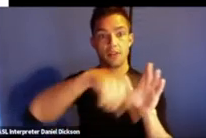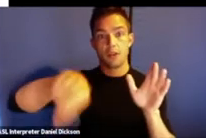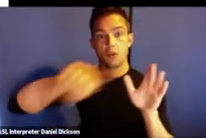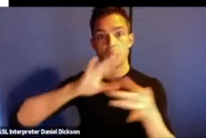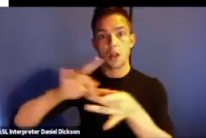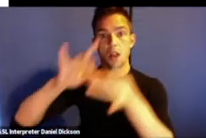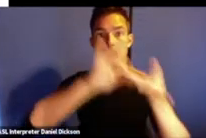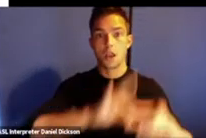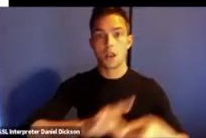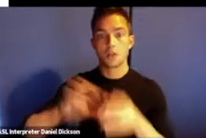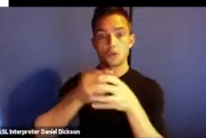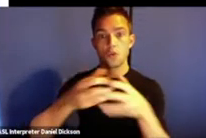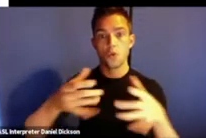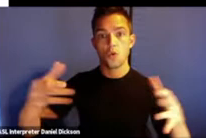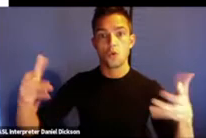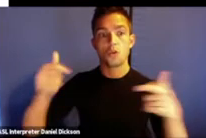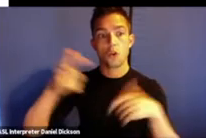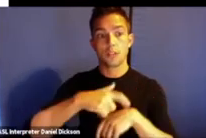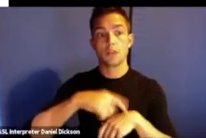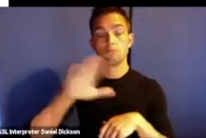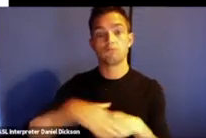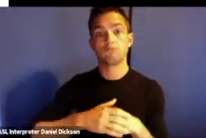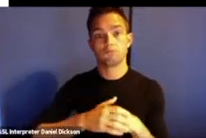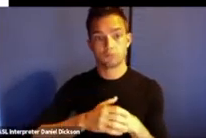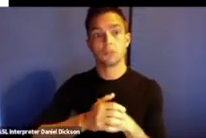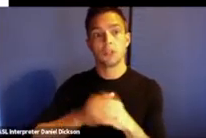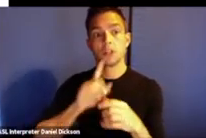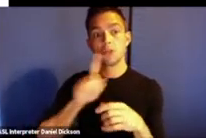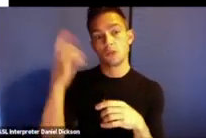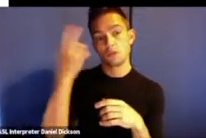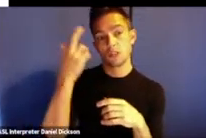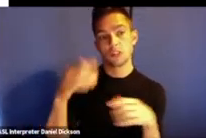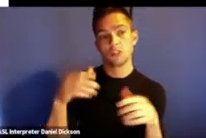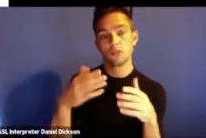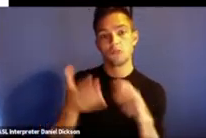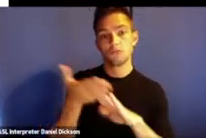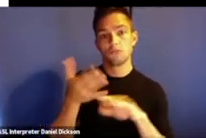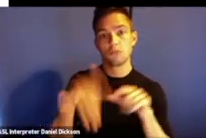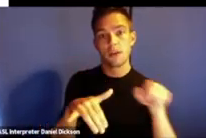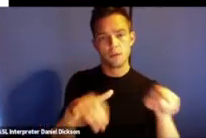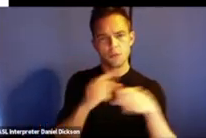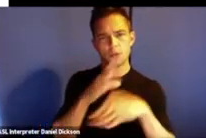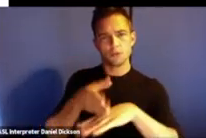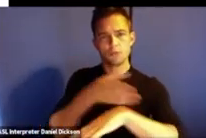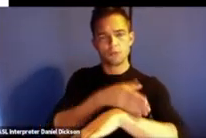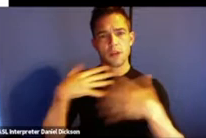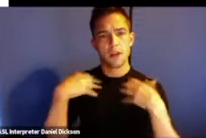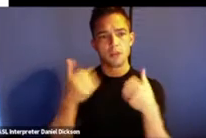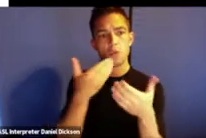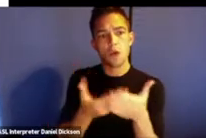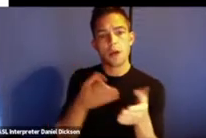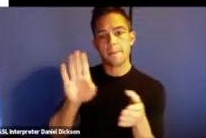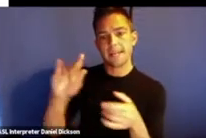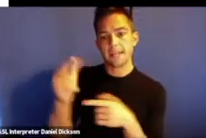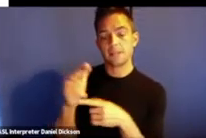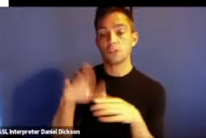it's growing all the time. And the real mission of doing this was we really wanted to improve the health and well-being of children with